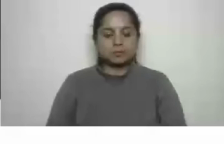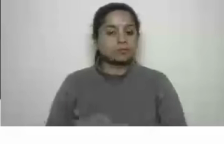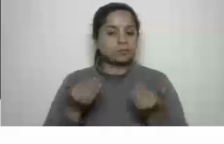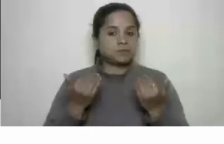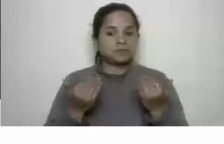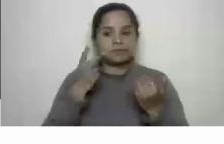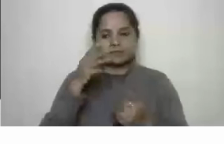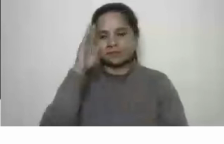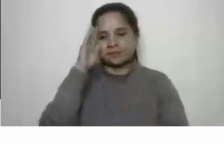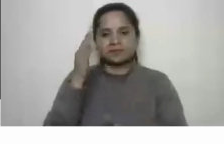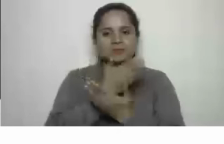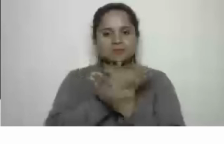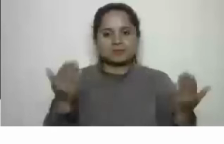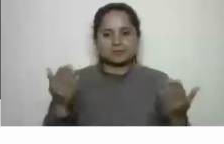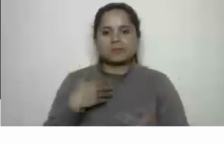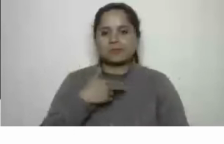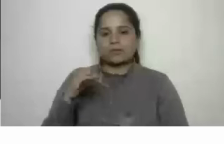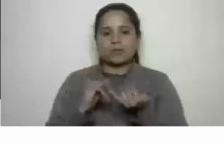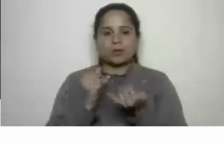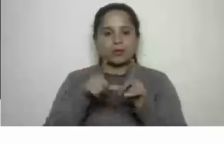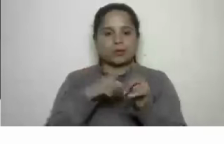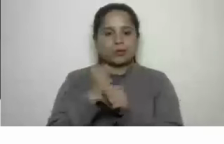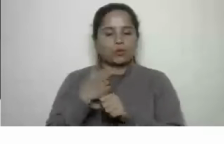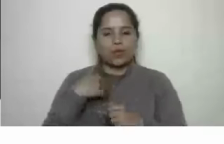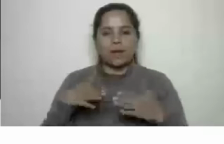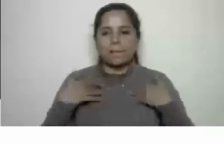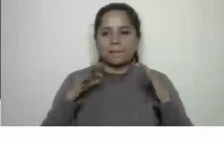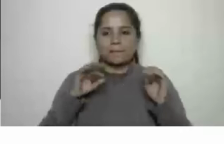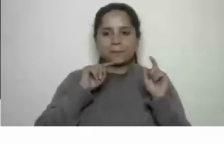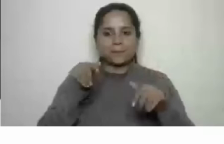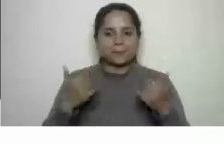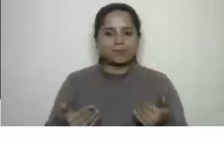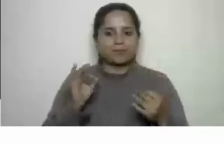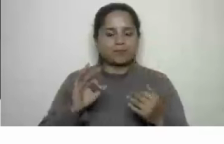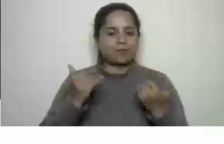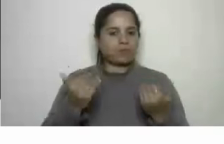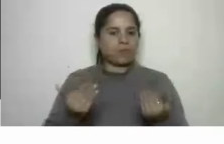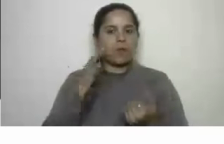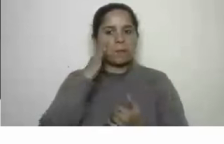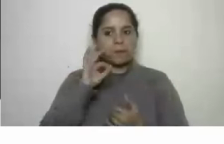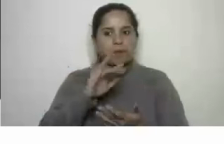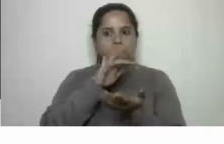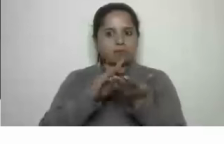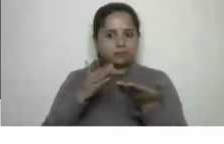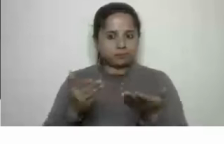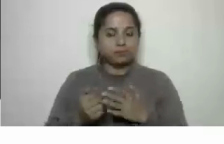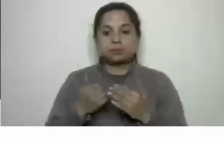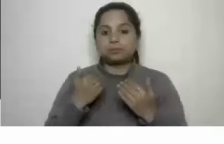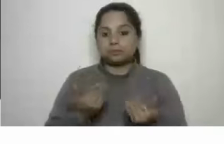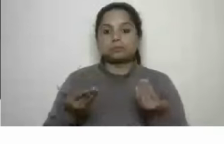So, hello everyone, I'm Suyog and I'm elated to be here on this prestigious platform. Today I'm going to